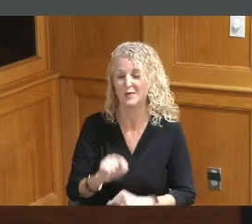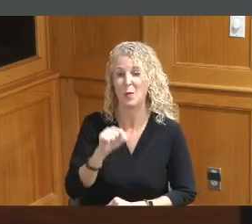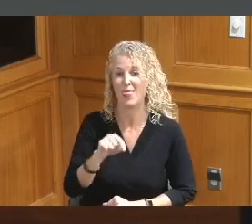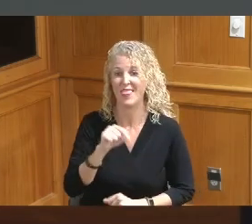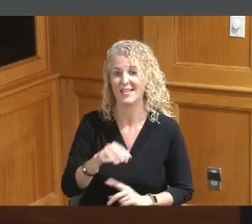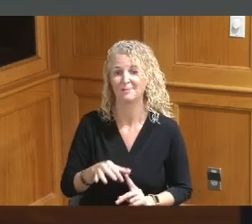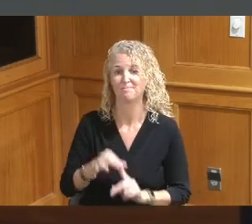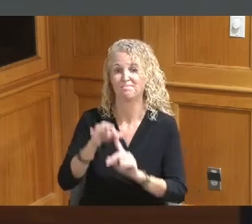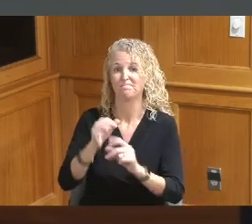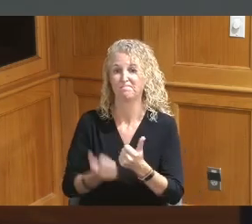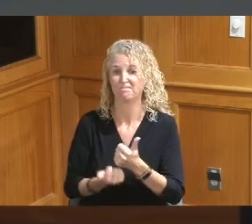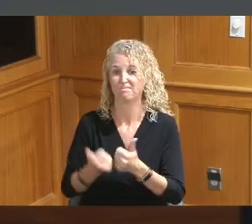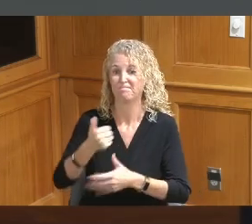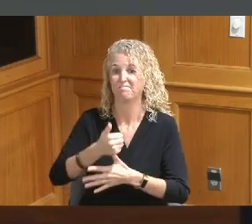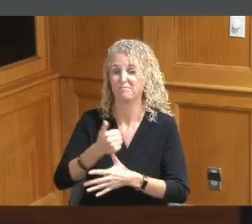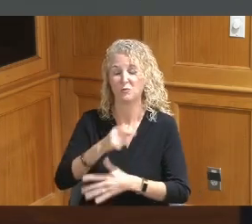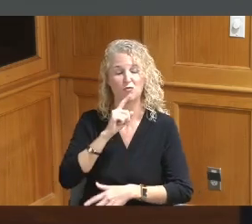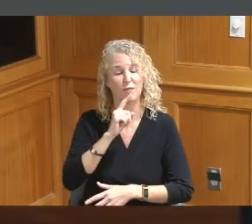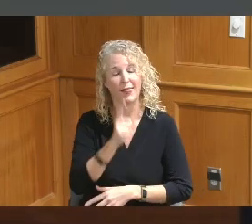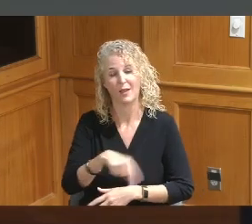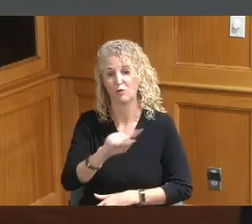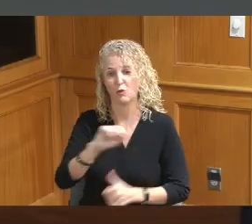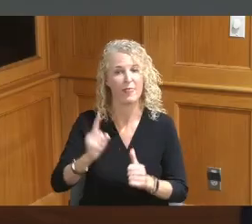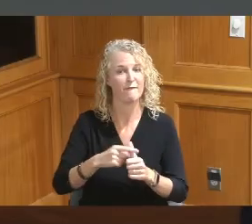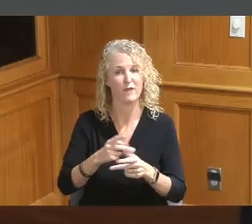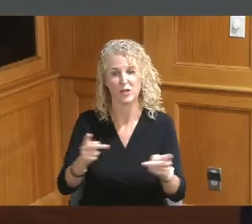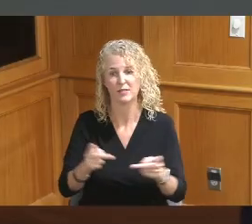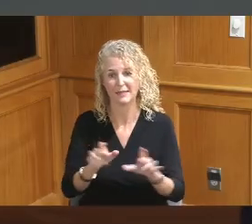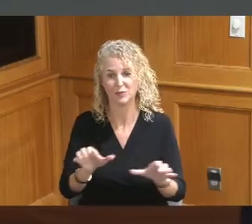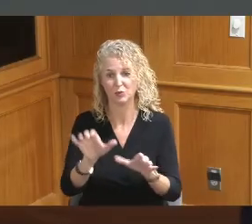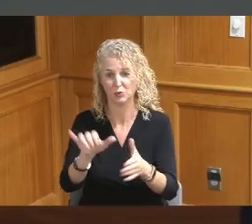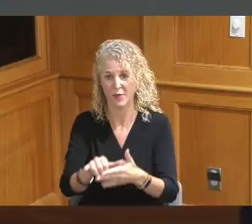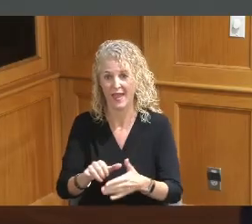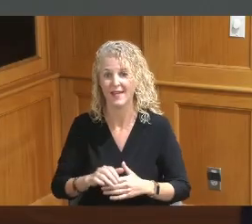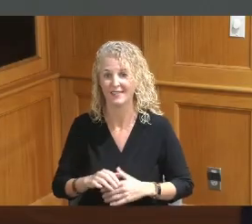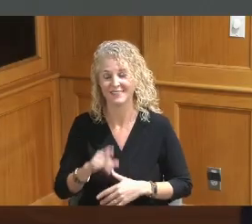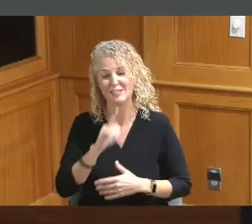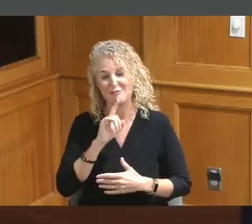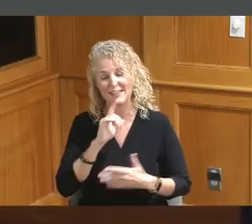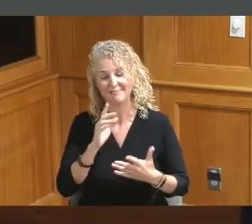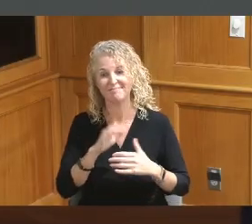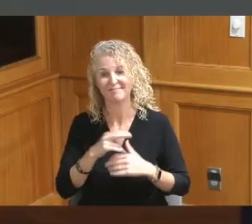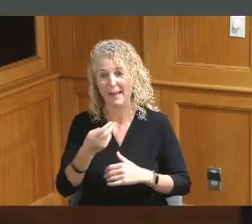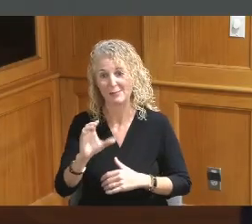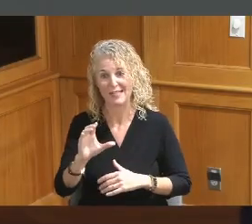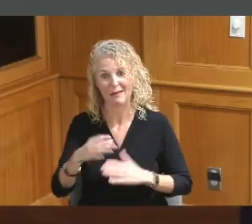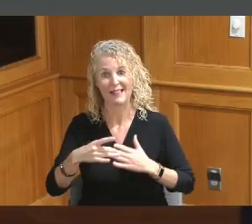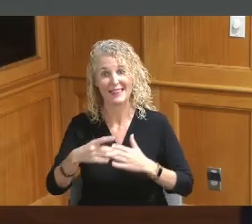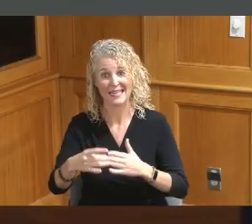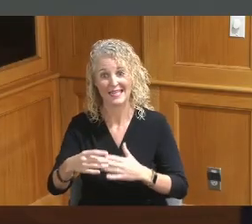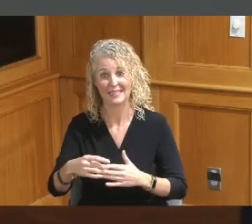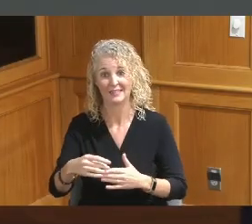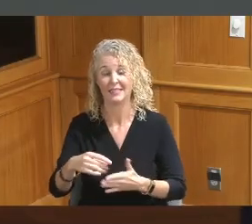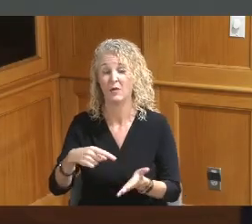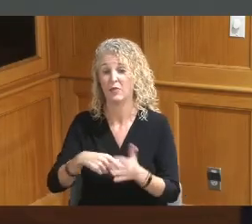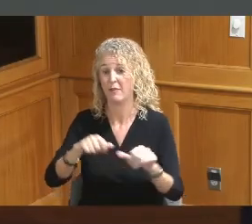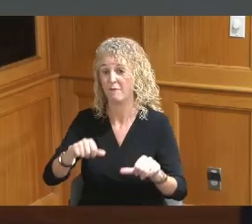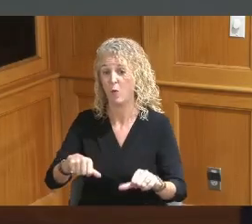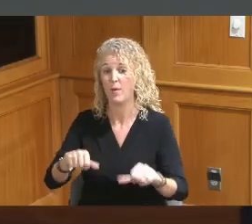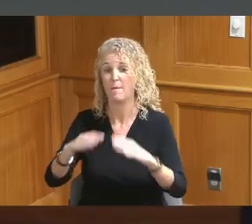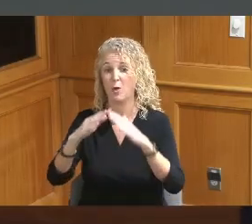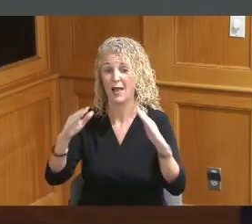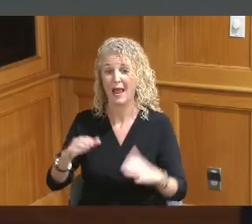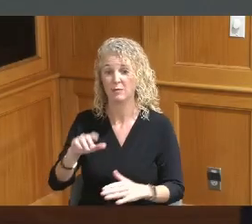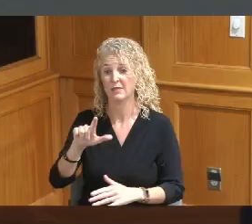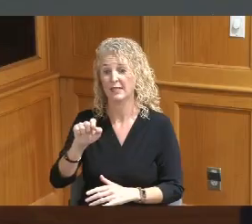was an historic commitment of funding for affordable housing. The Affordable Housing Leverage Fund is a vehicle that